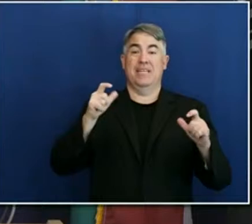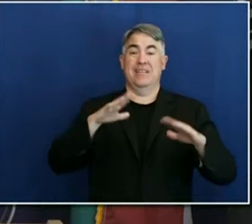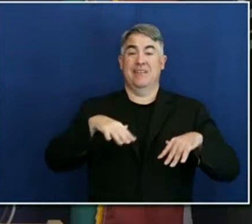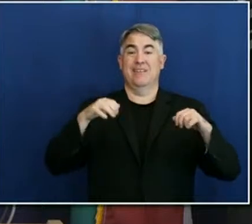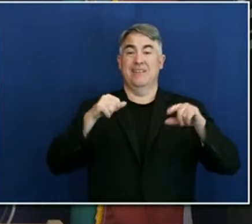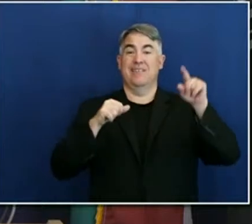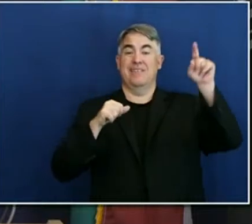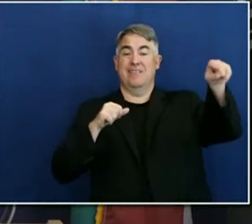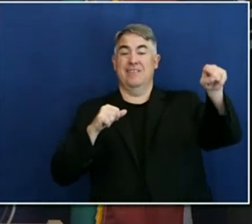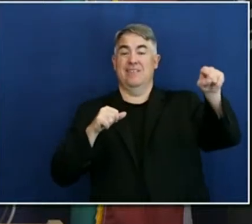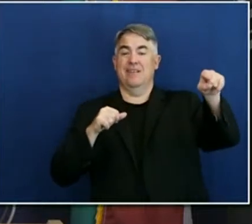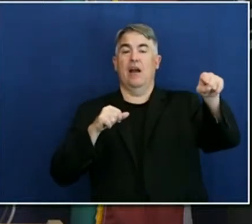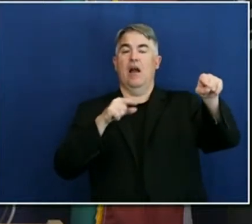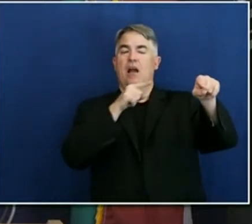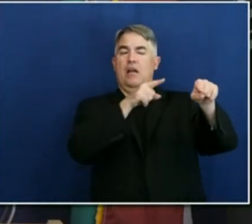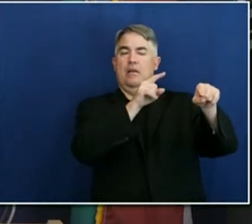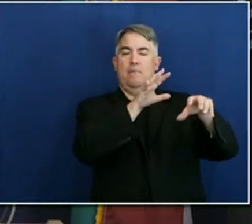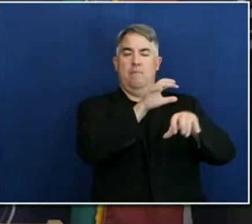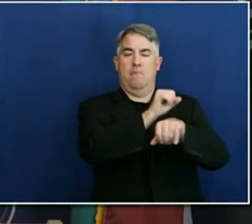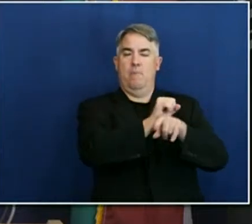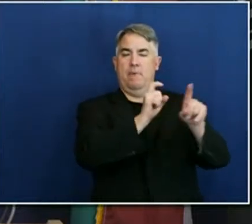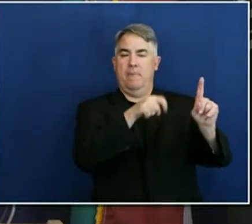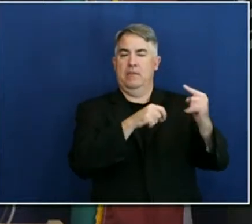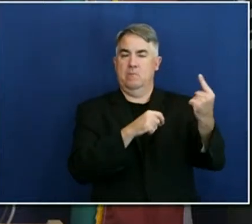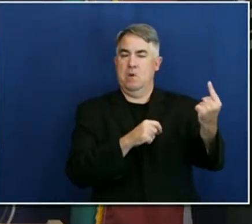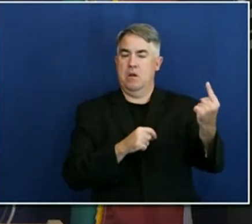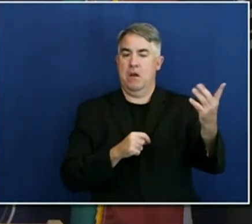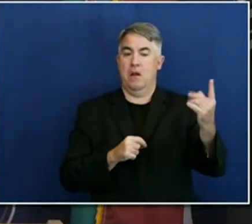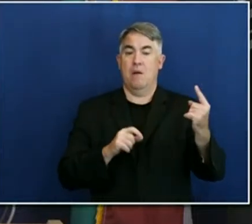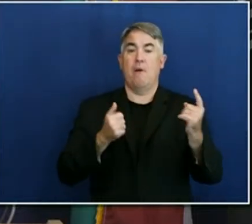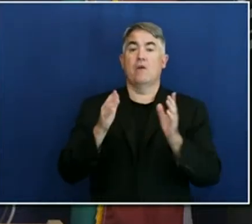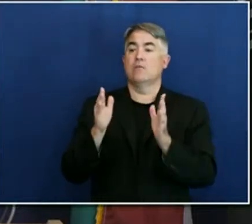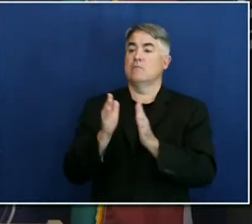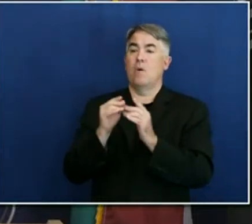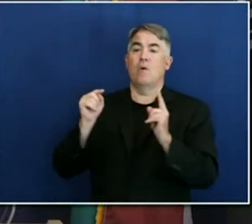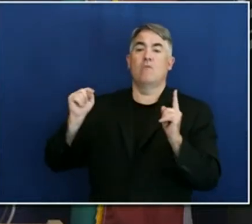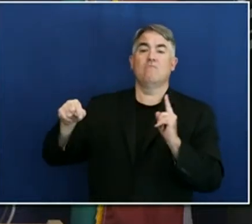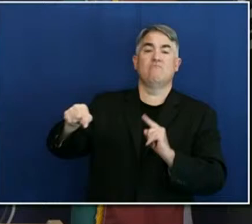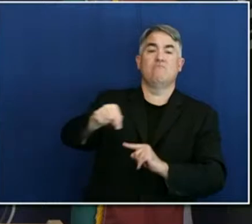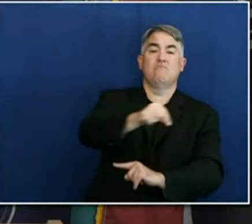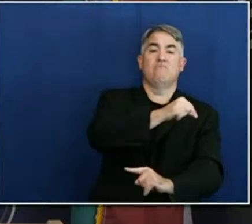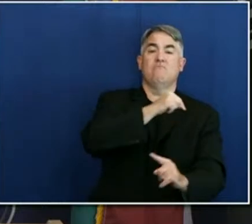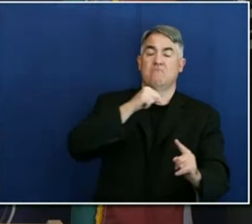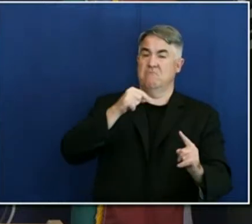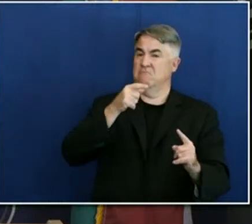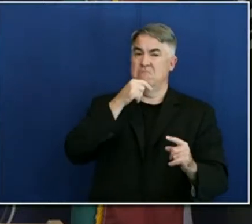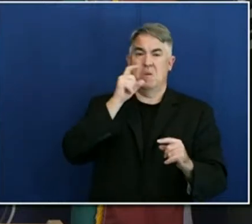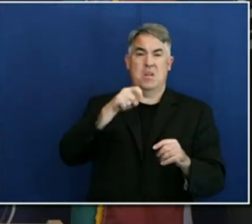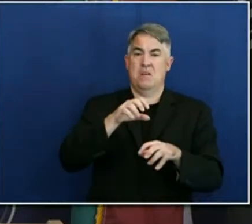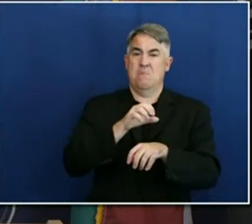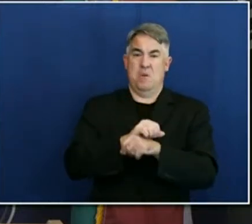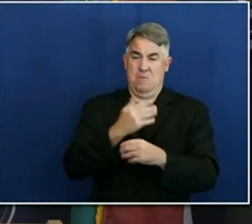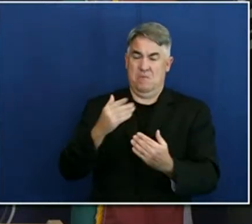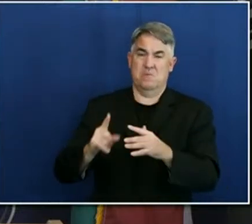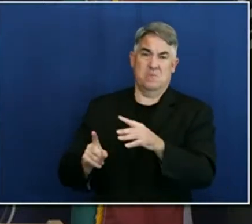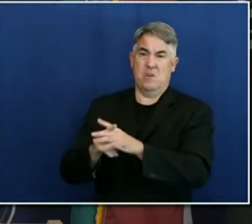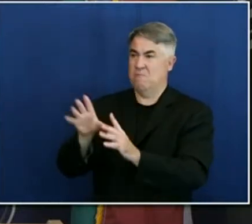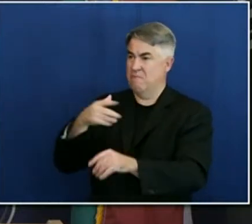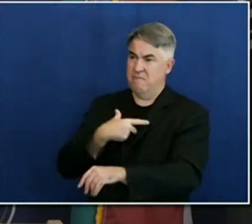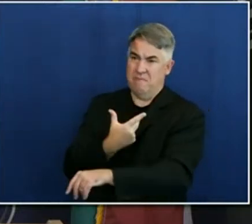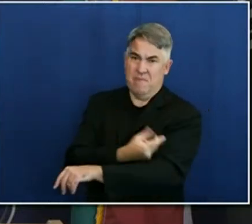again, you can still make an appointment. Appointments are still available, but you also can drop in. And so our message to San Diegans today is there are